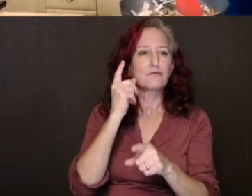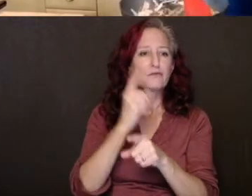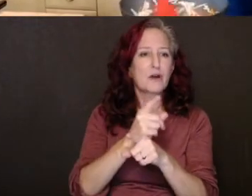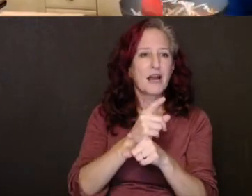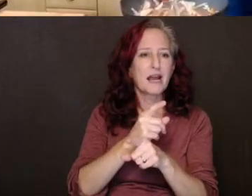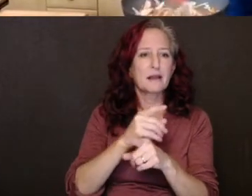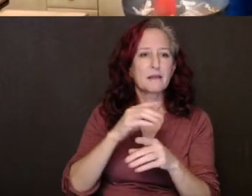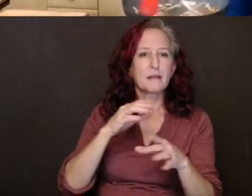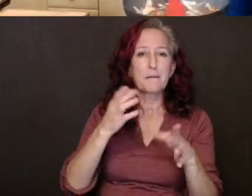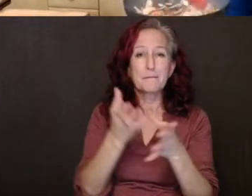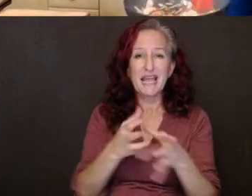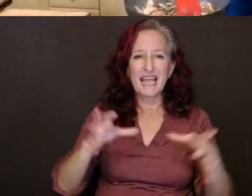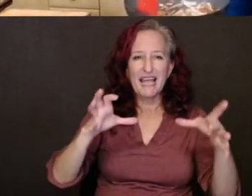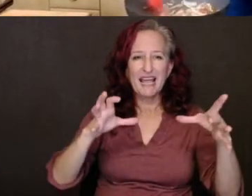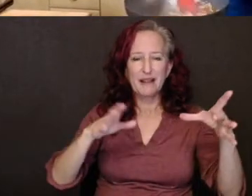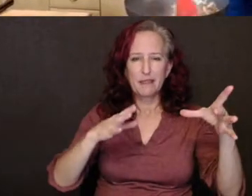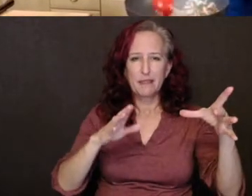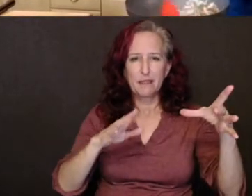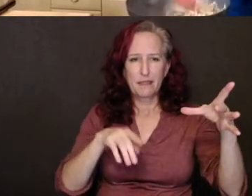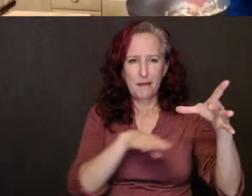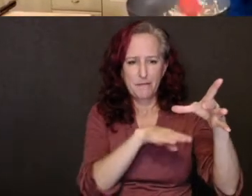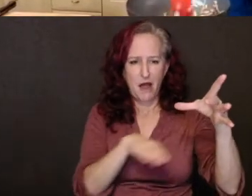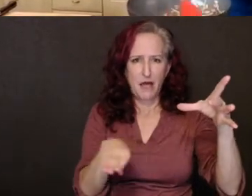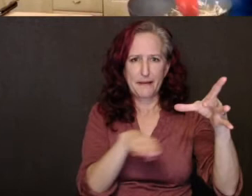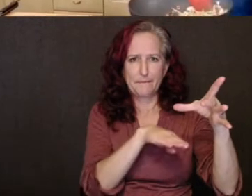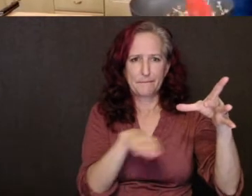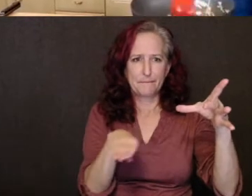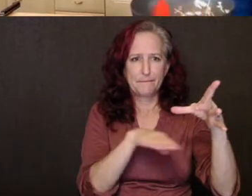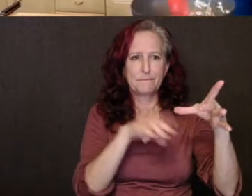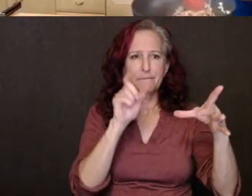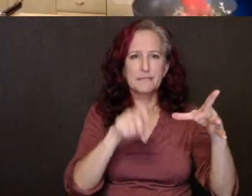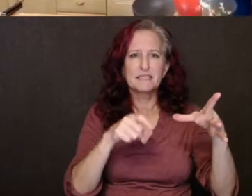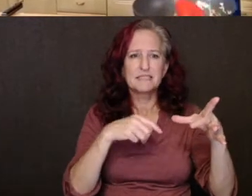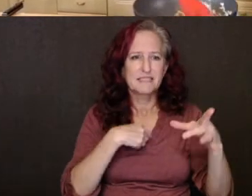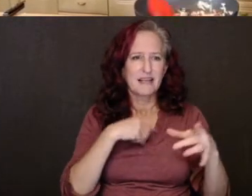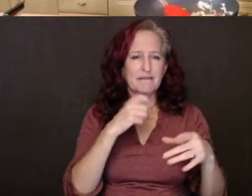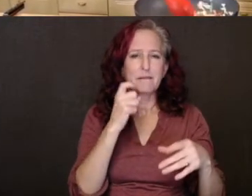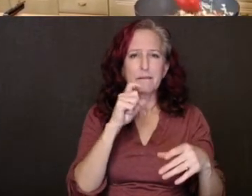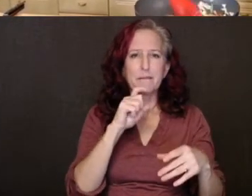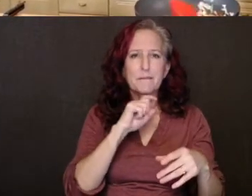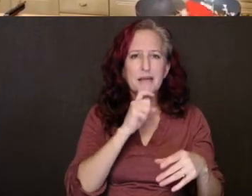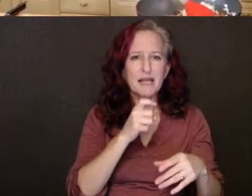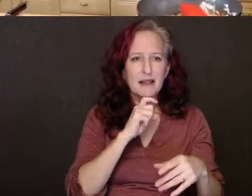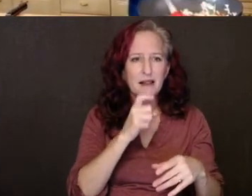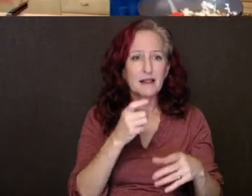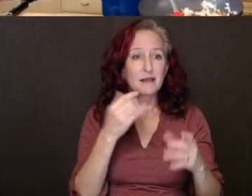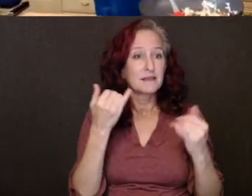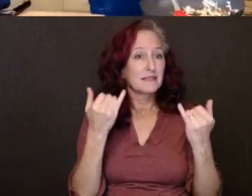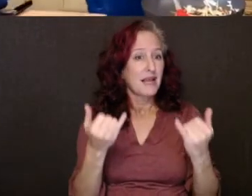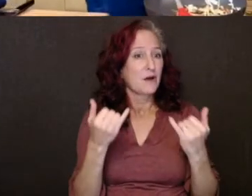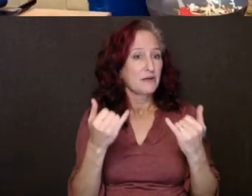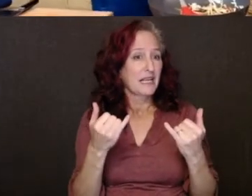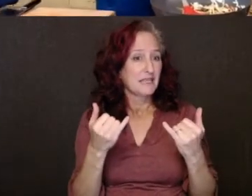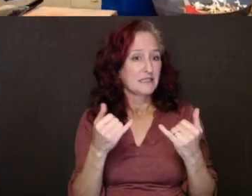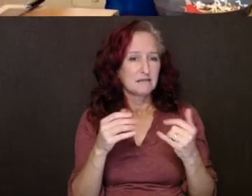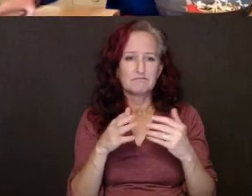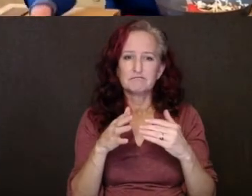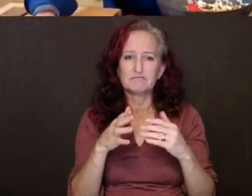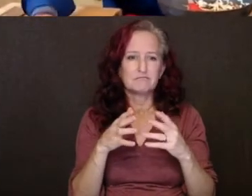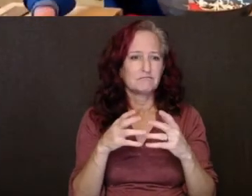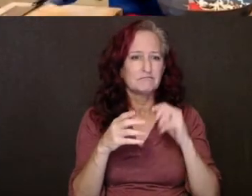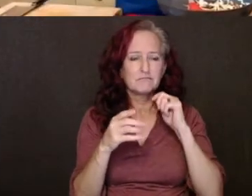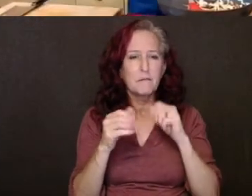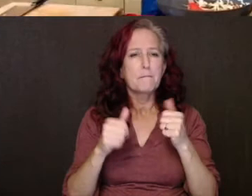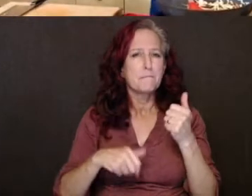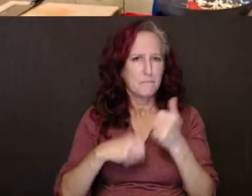key. Oh, look at that. We have a quick question from Diana asking if we have to have special pots and pans with induction. Oh